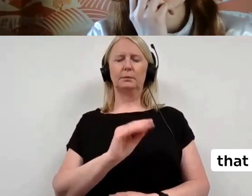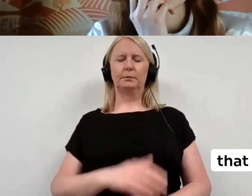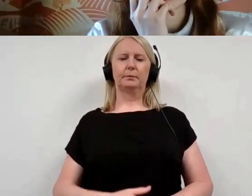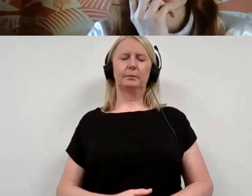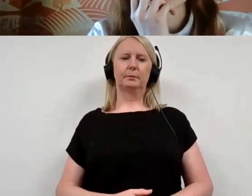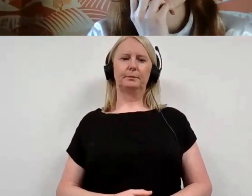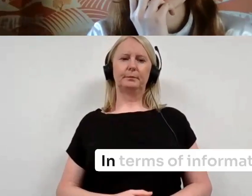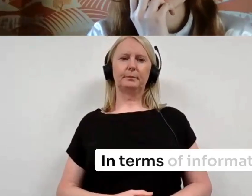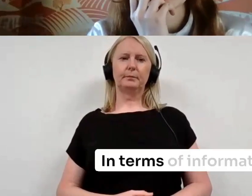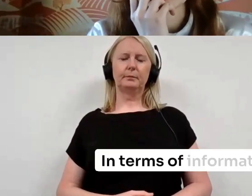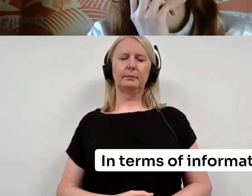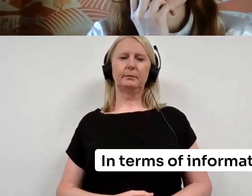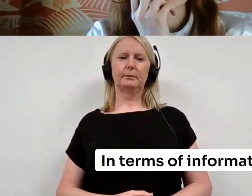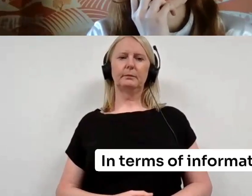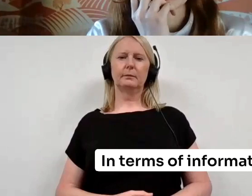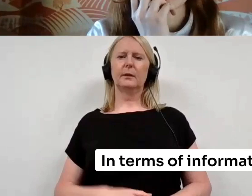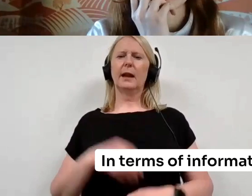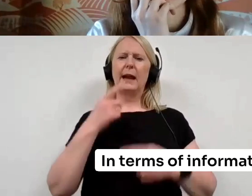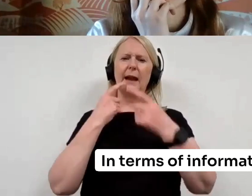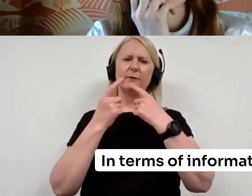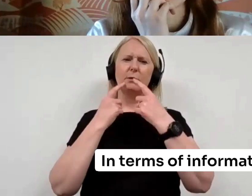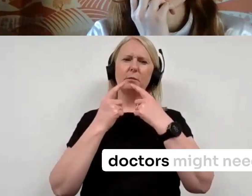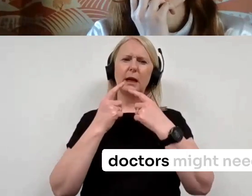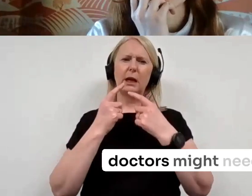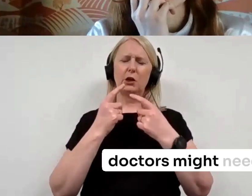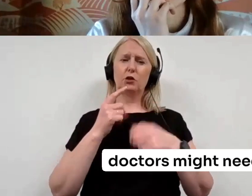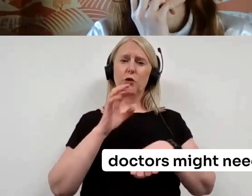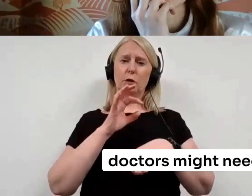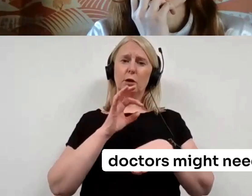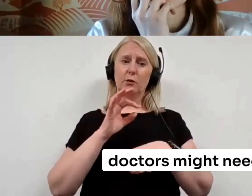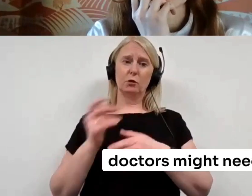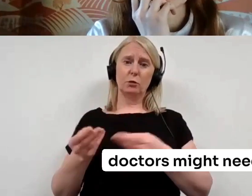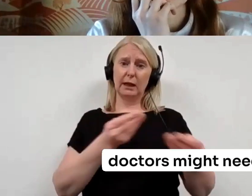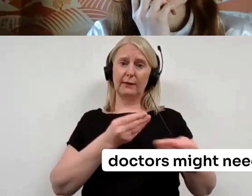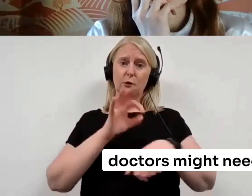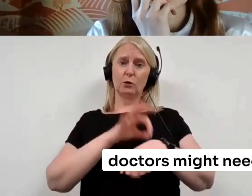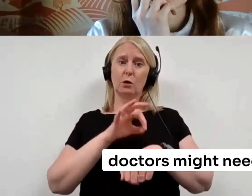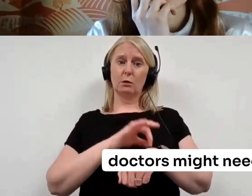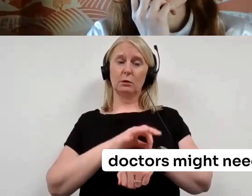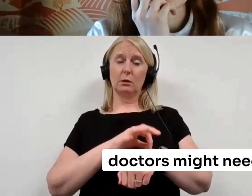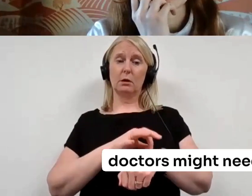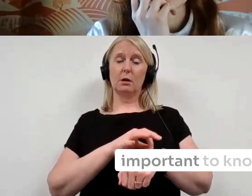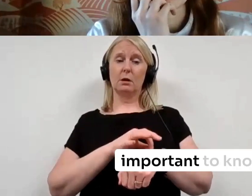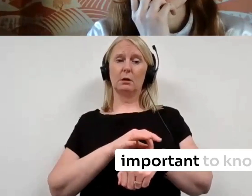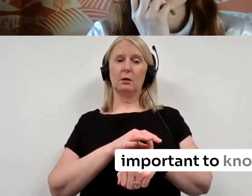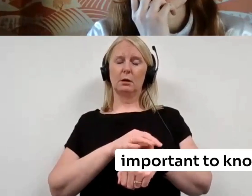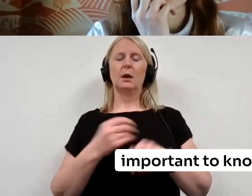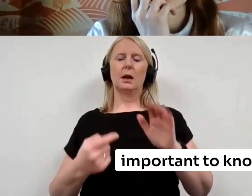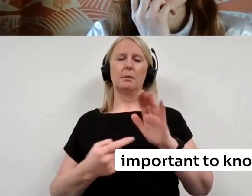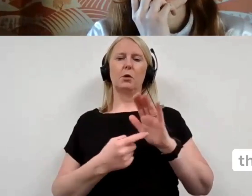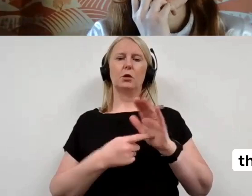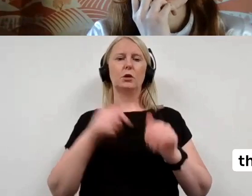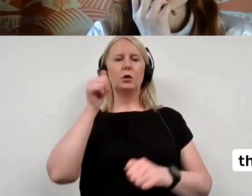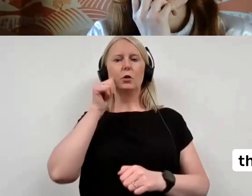warning. In terms of information that the doctors might need, it's very important to know if